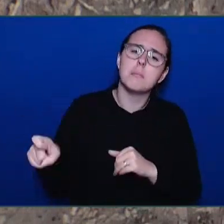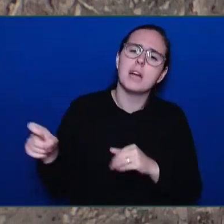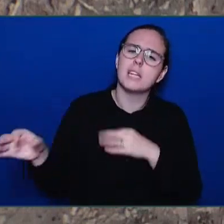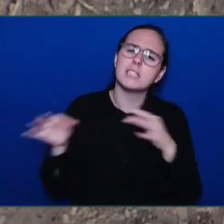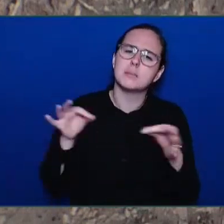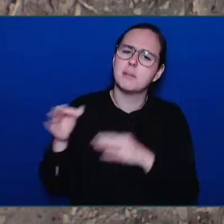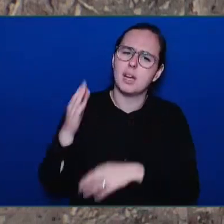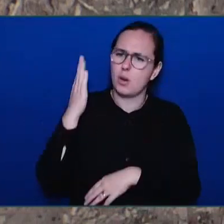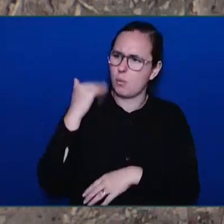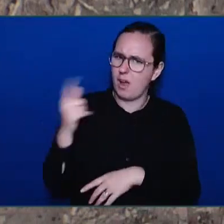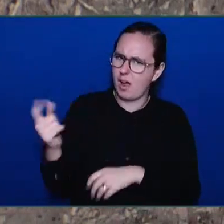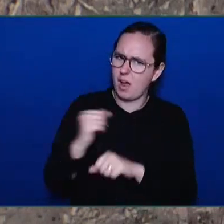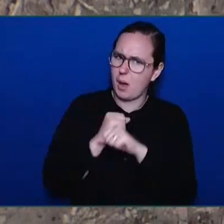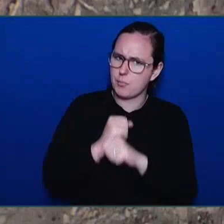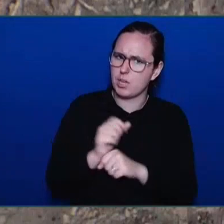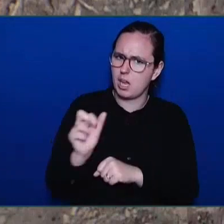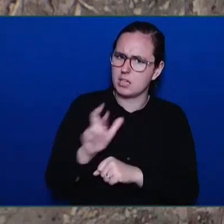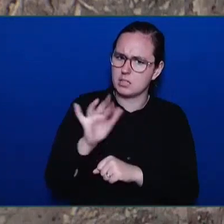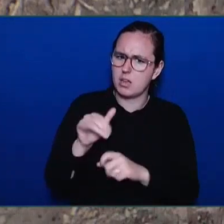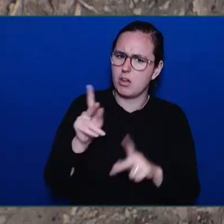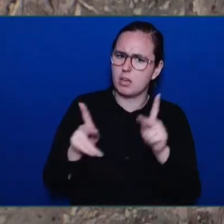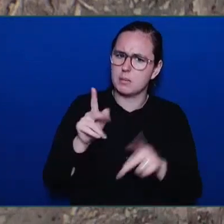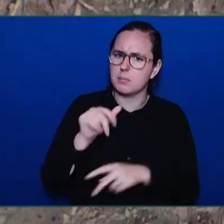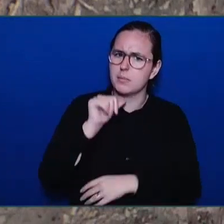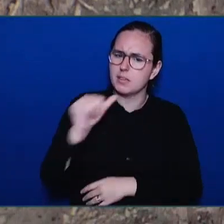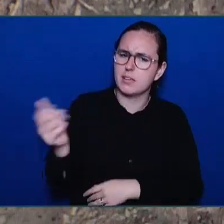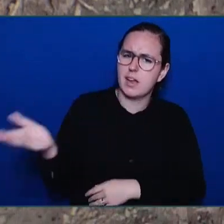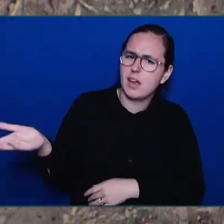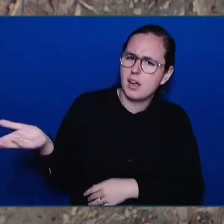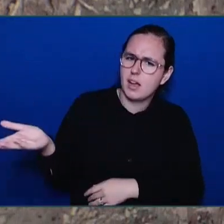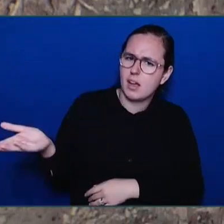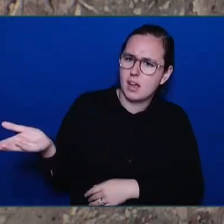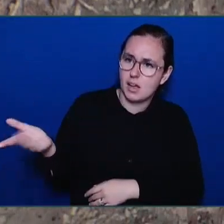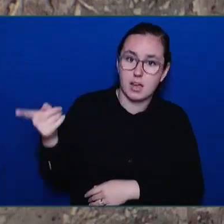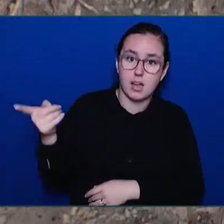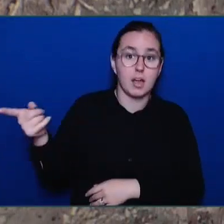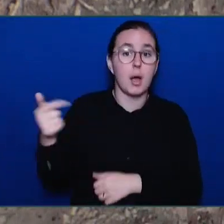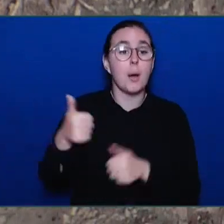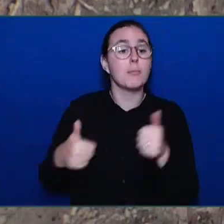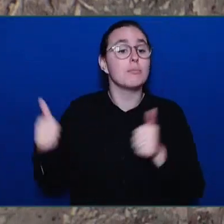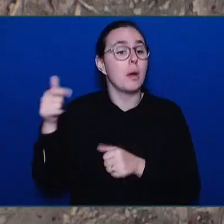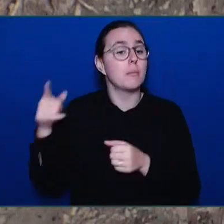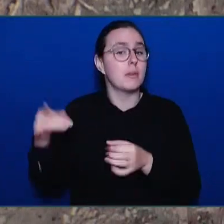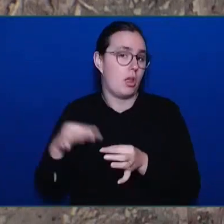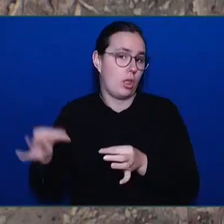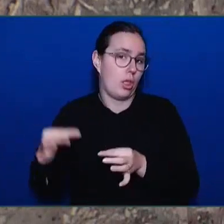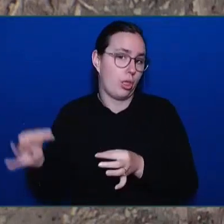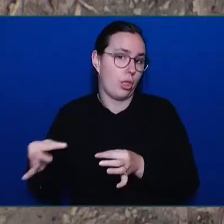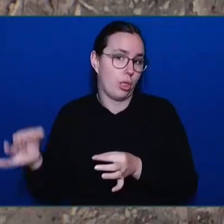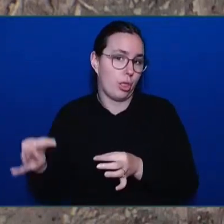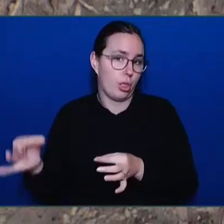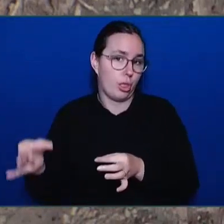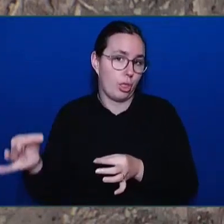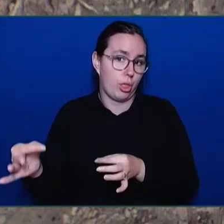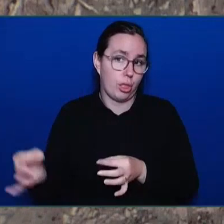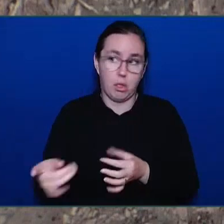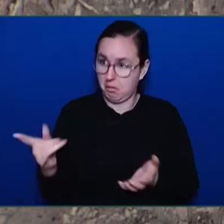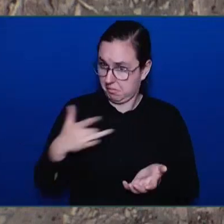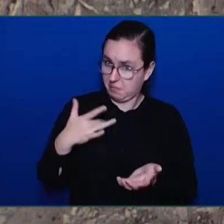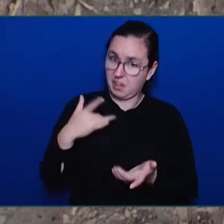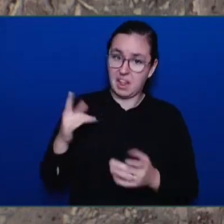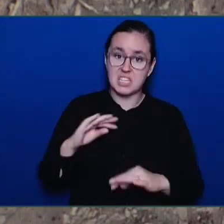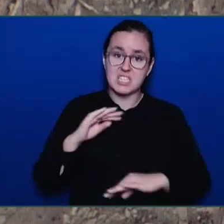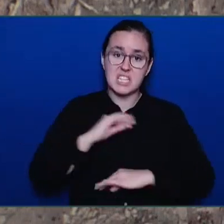delaying and start doing his job, or is he content to let the people of Surrey pay for his government's indecision